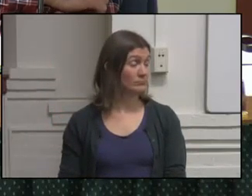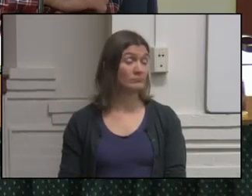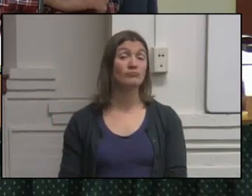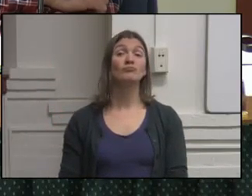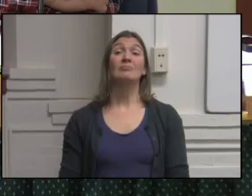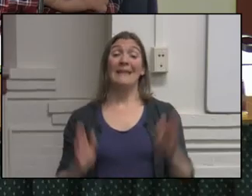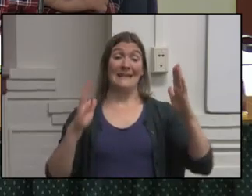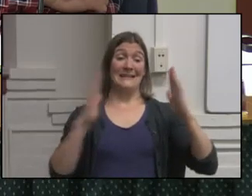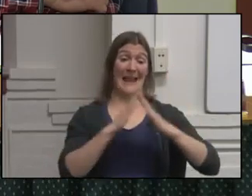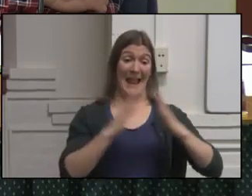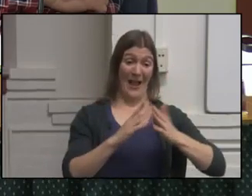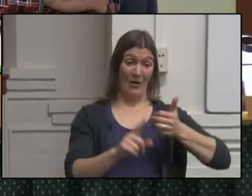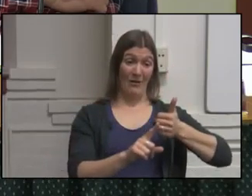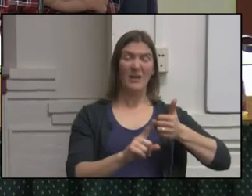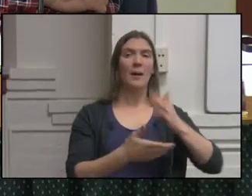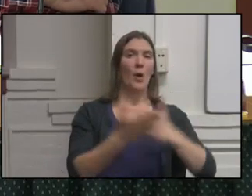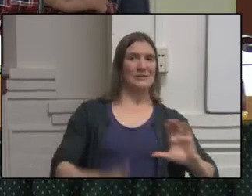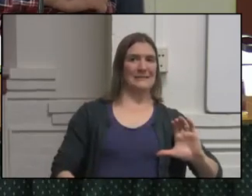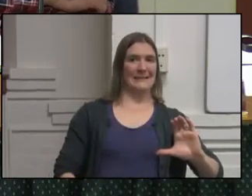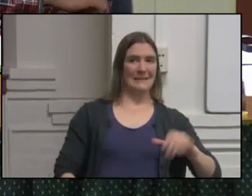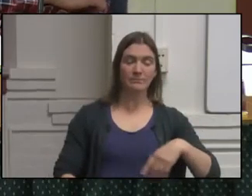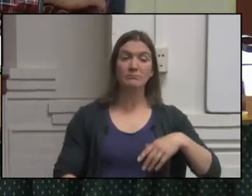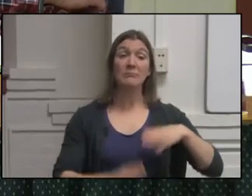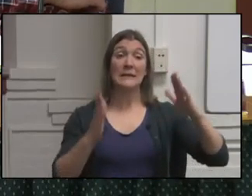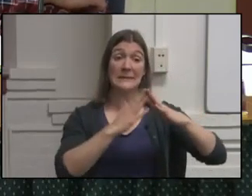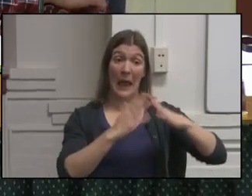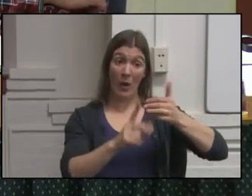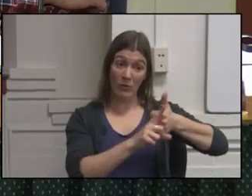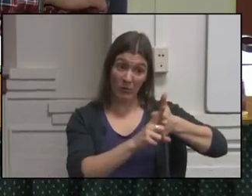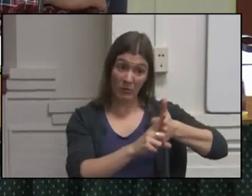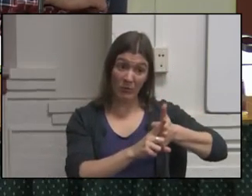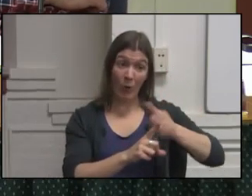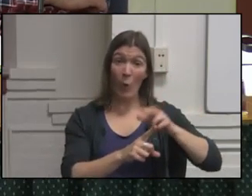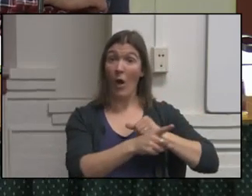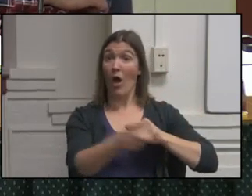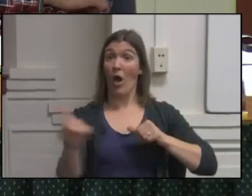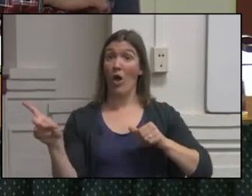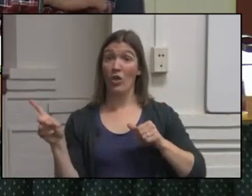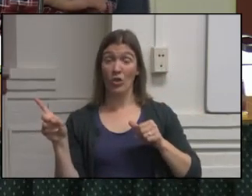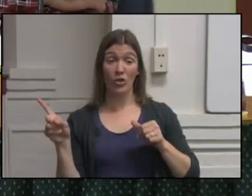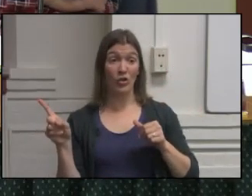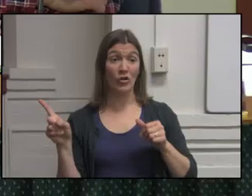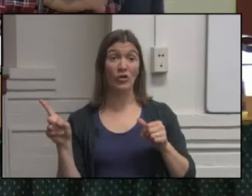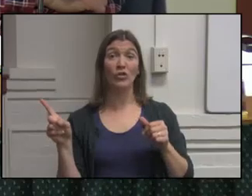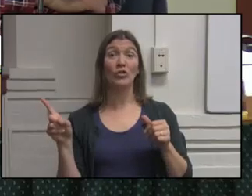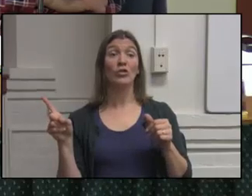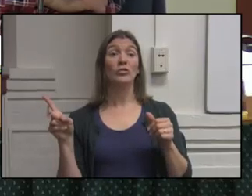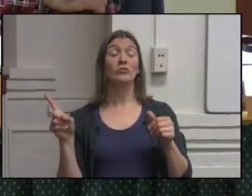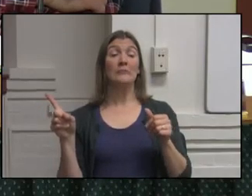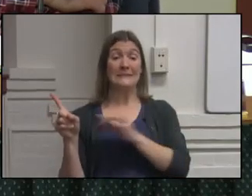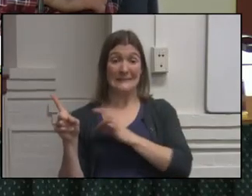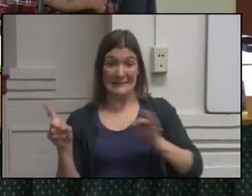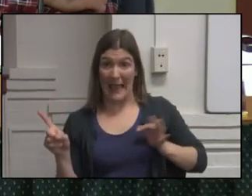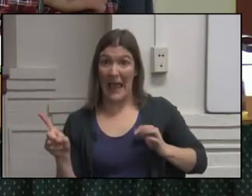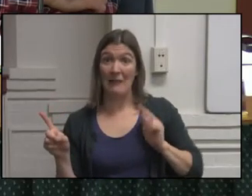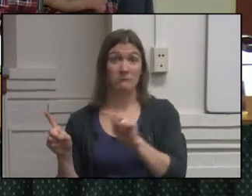Neither the municipality, this is item C, neither the municipality nor any municipal officer or